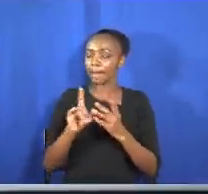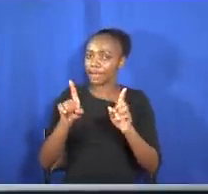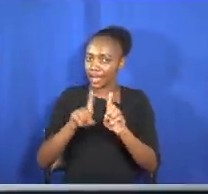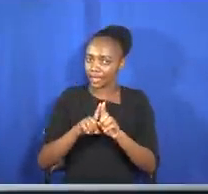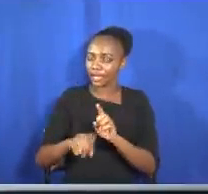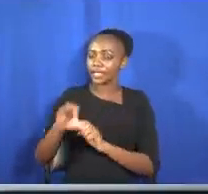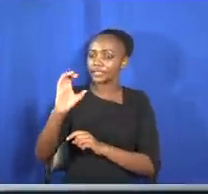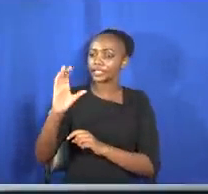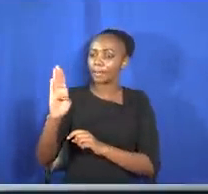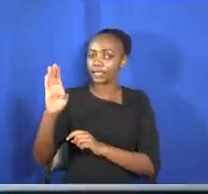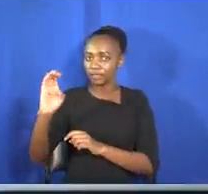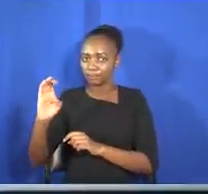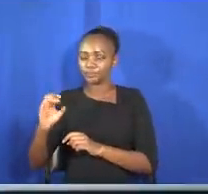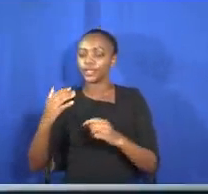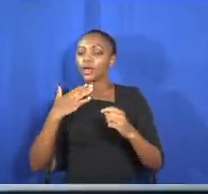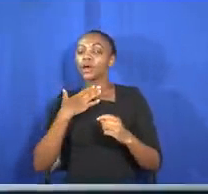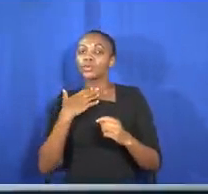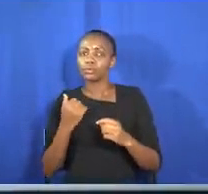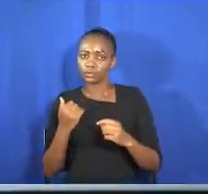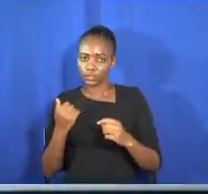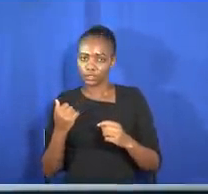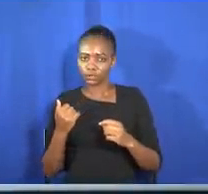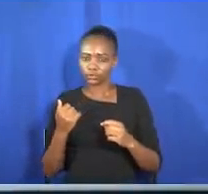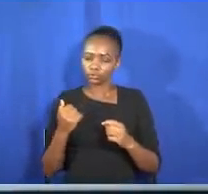curriculum and the CBC? We are moving from